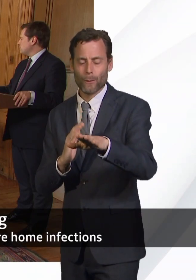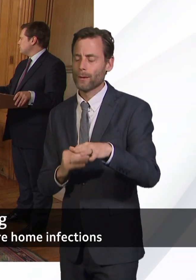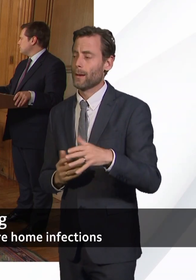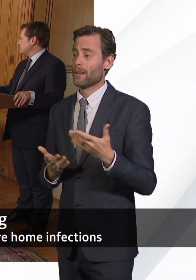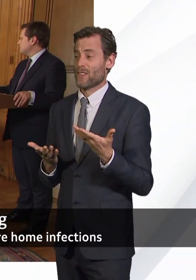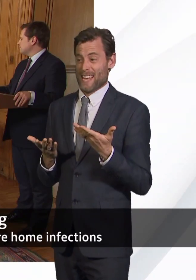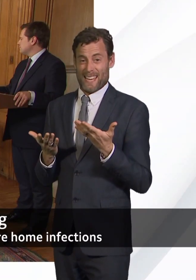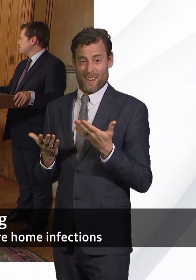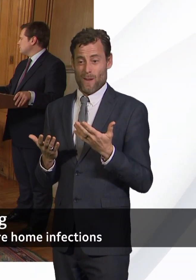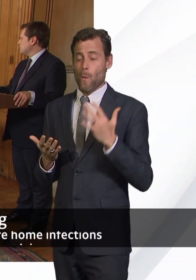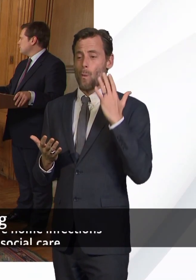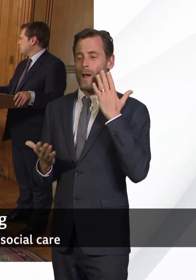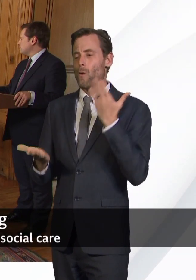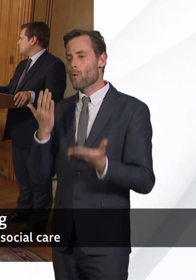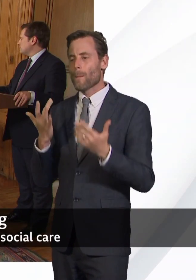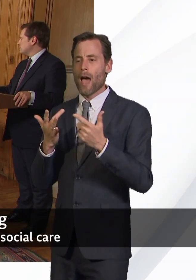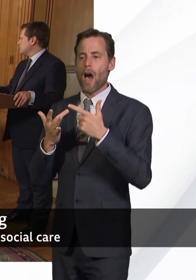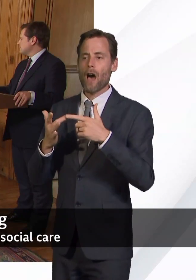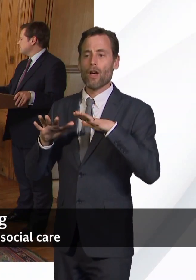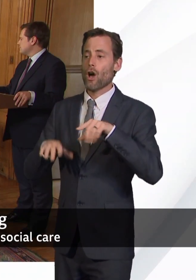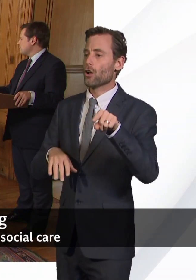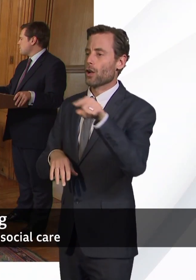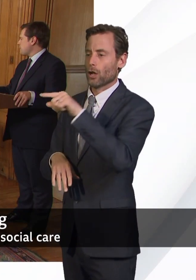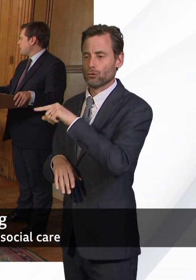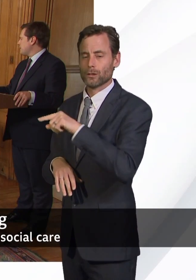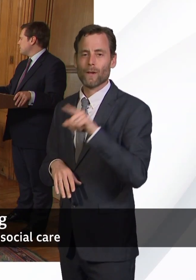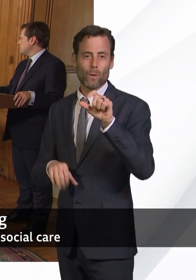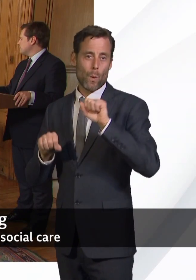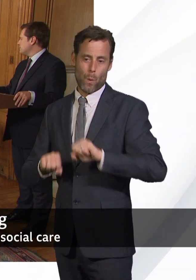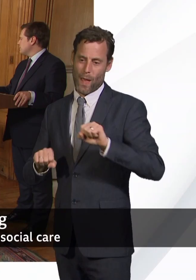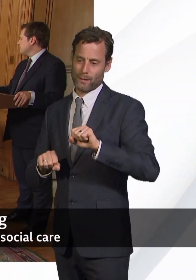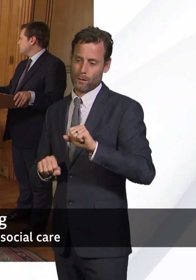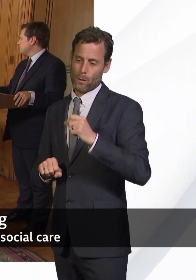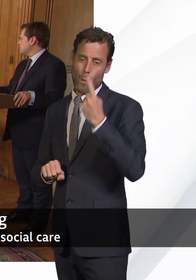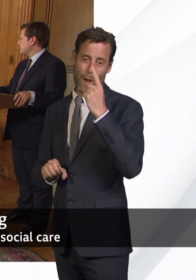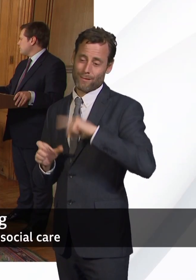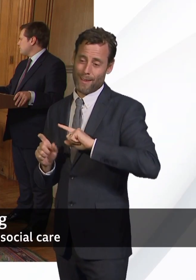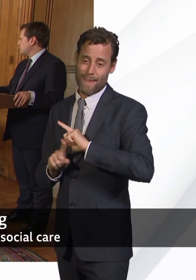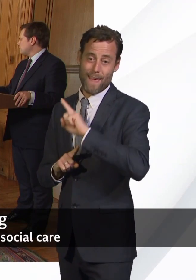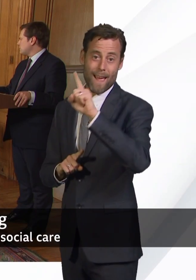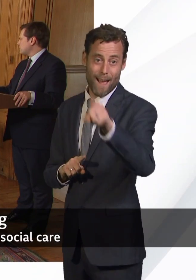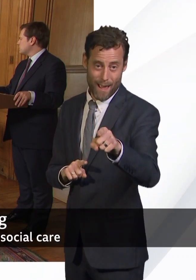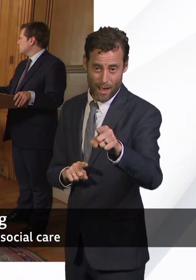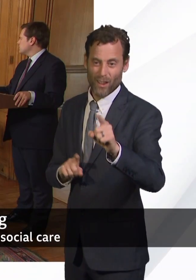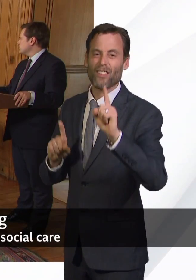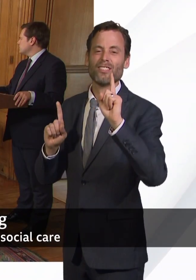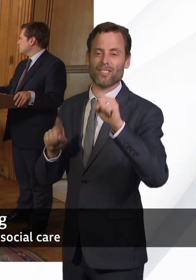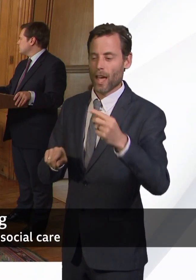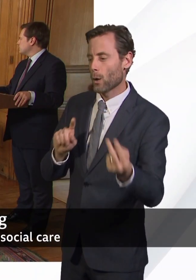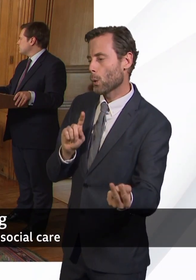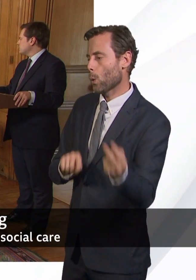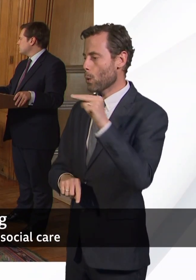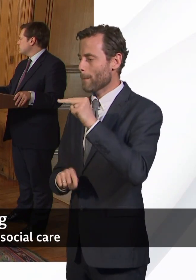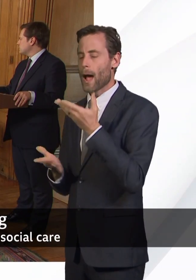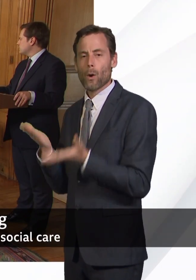an international scale will be to look back probably 12 months hence still, and then do the comparison. It's always good to